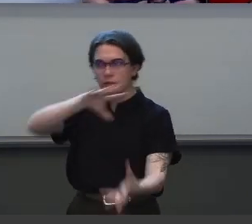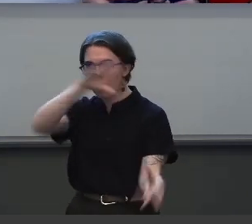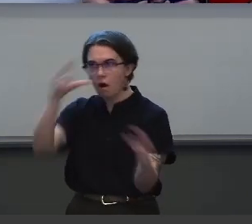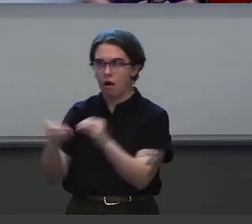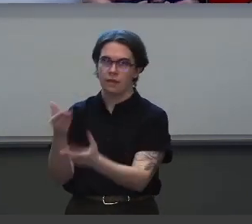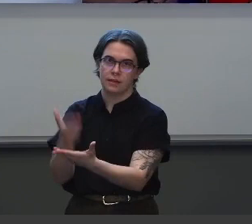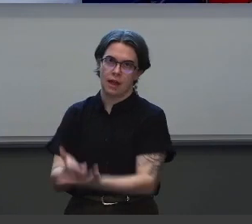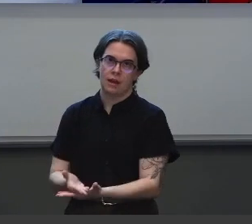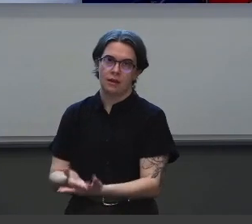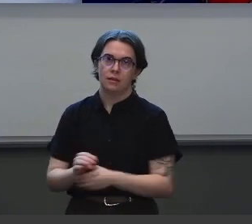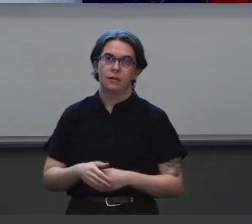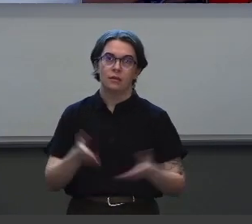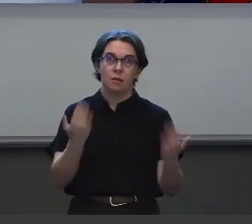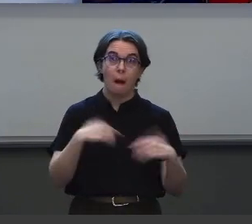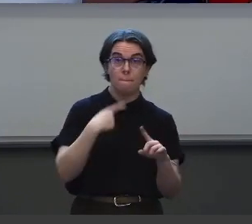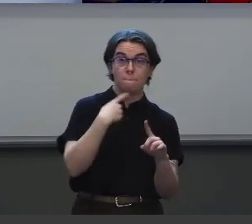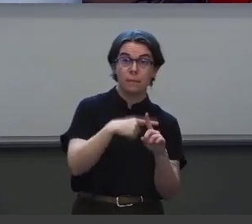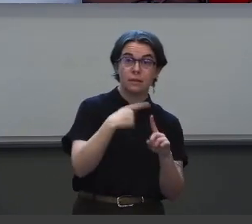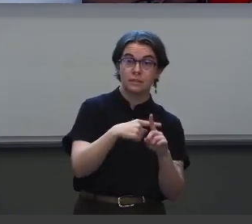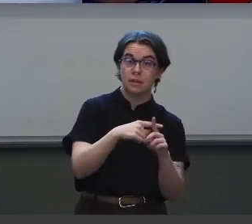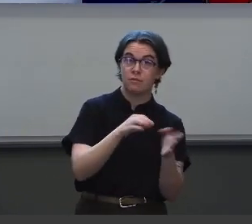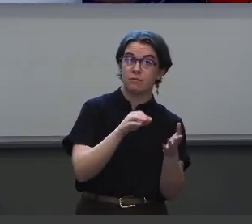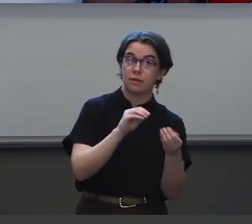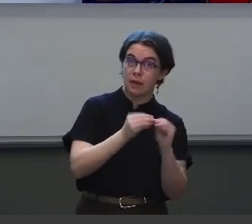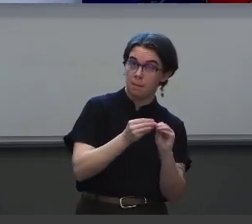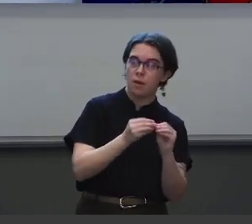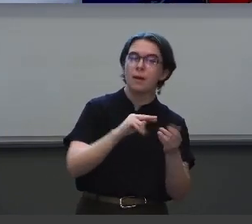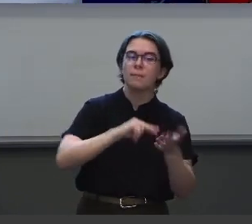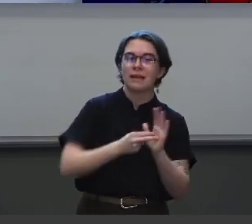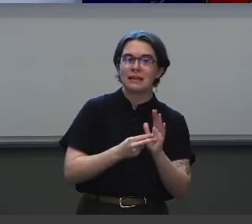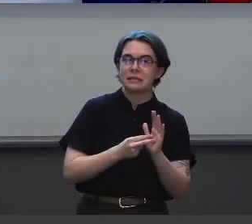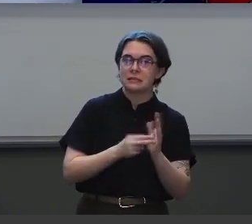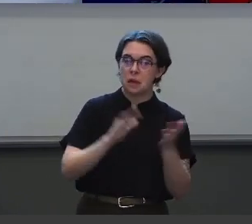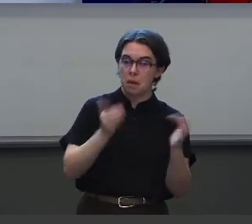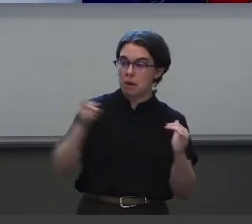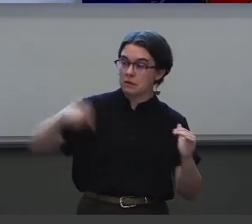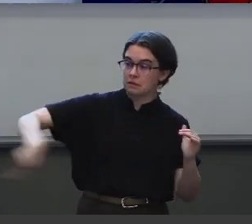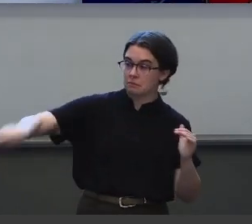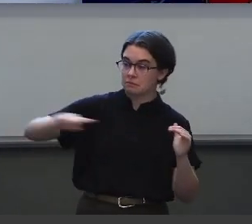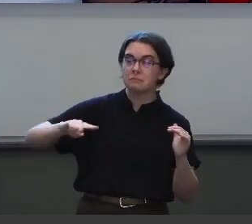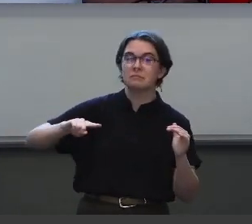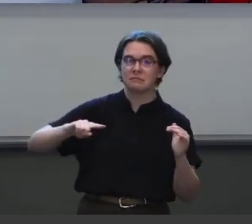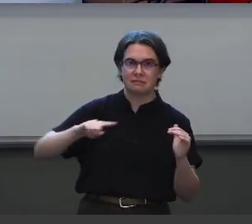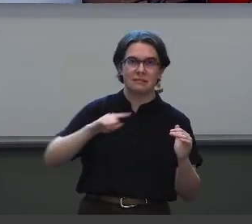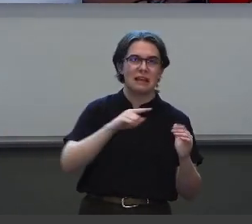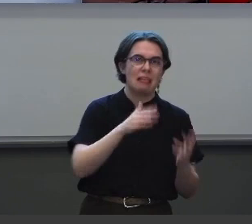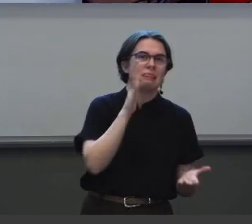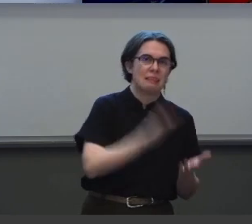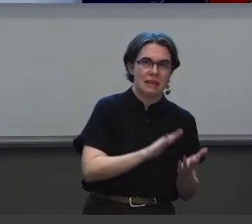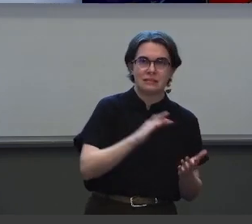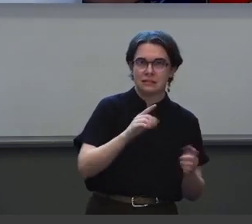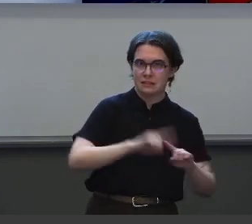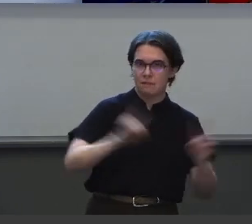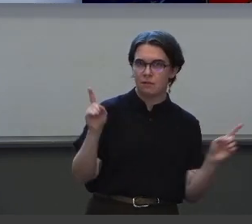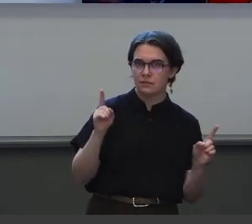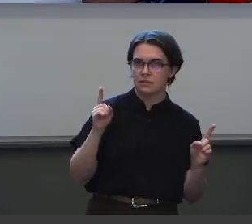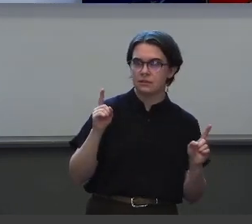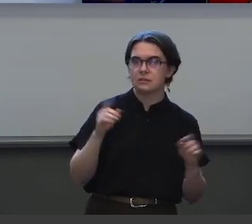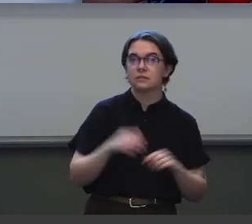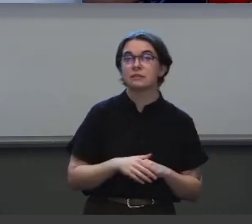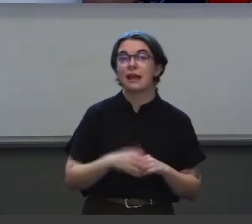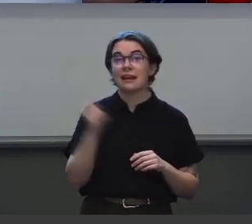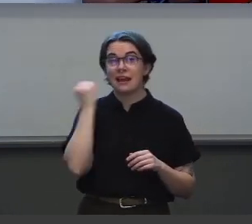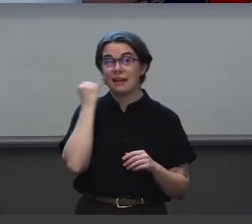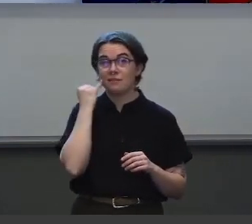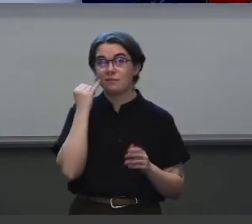positive score means fewer sensory processing differences than autistic peers, and a negative score means more sensory